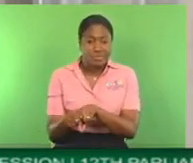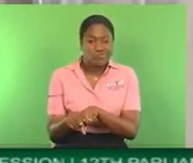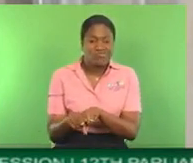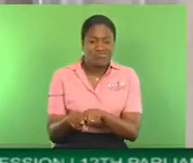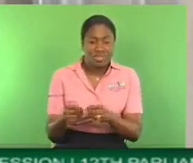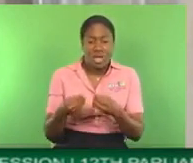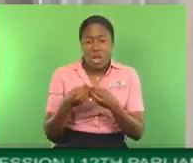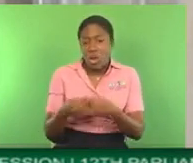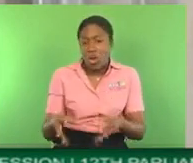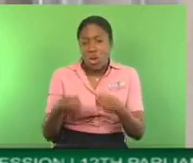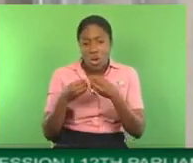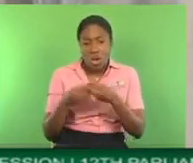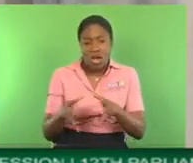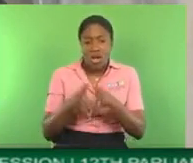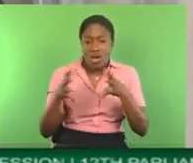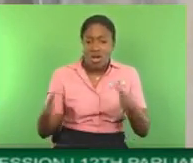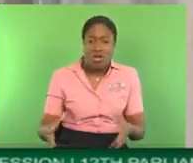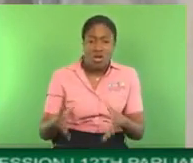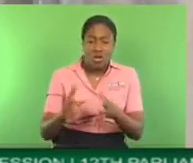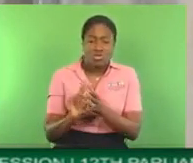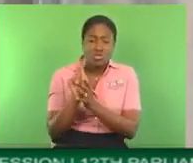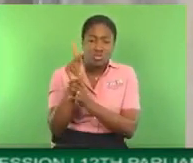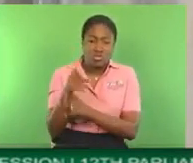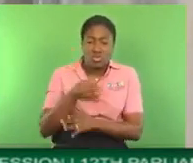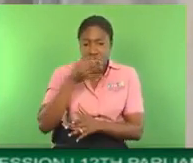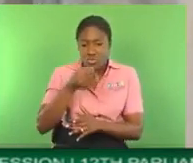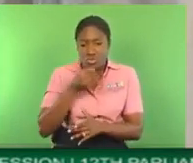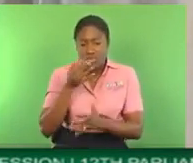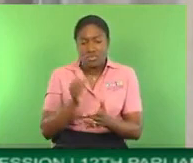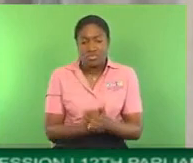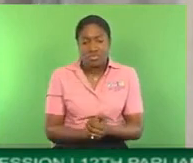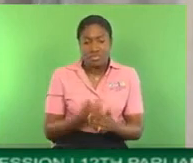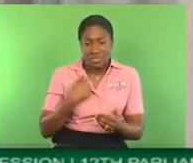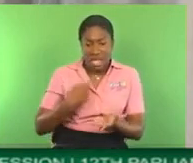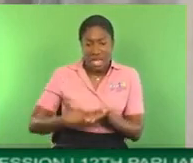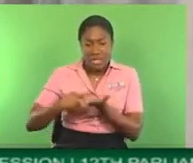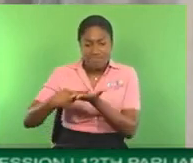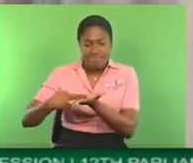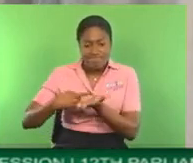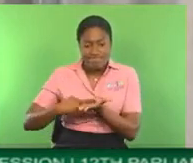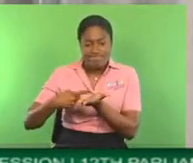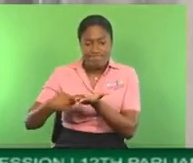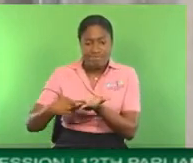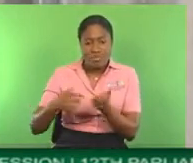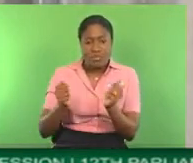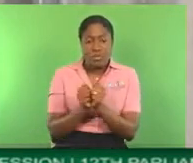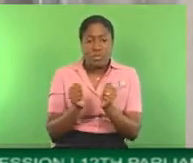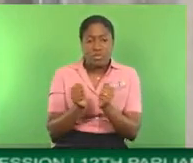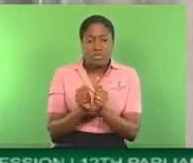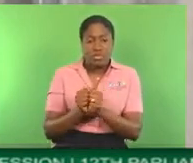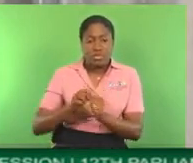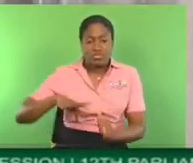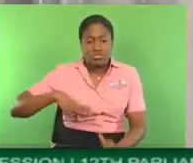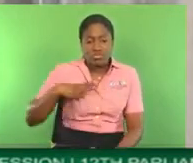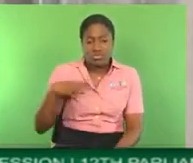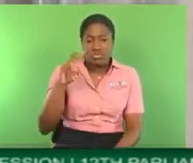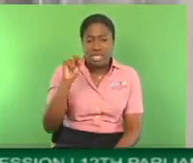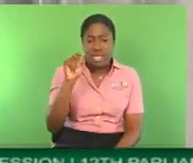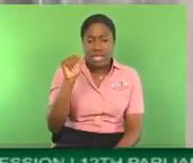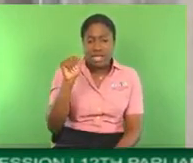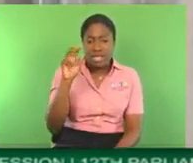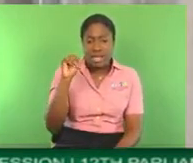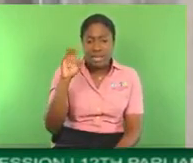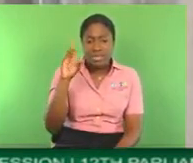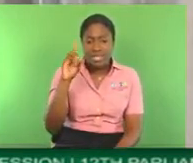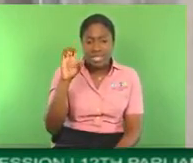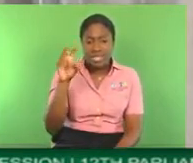post-harvest losses. Madam Speaker, I've been having consultations with the CEO of NAMDEVCO, and what I